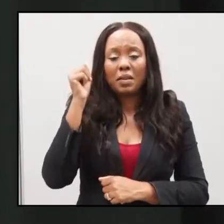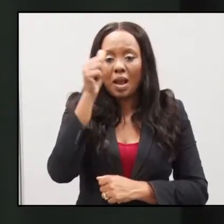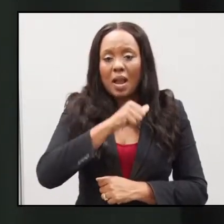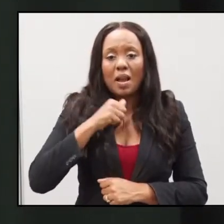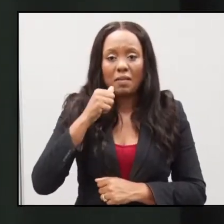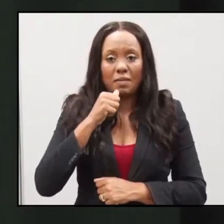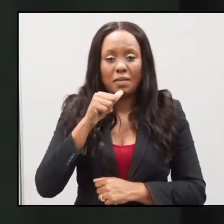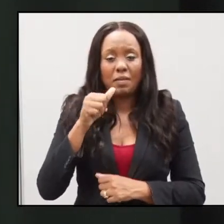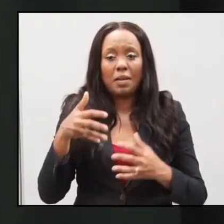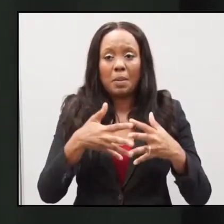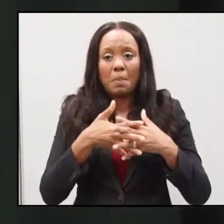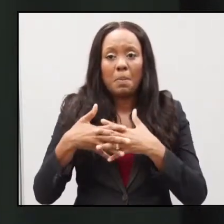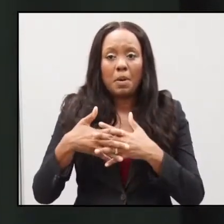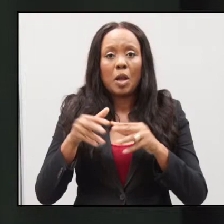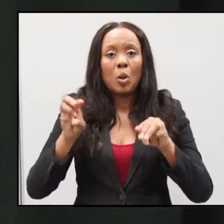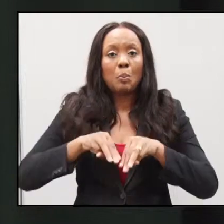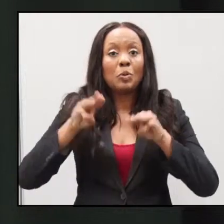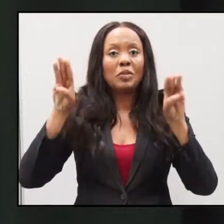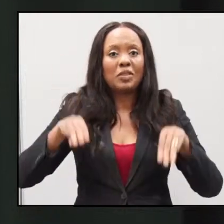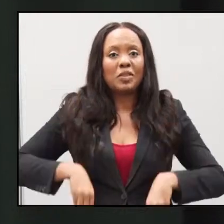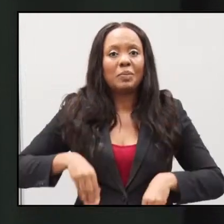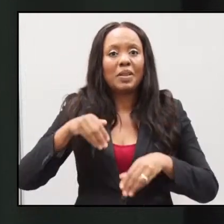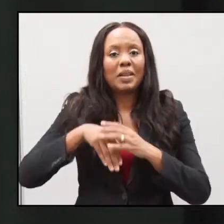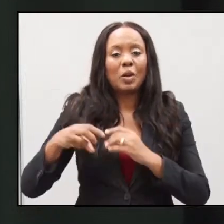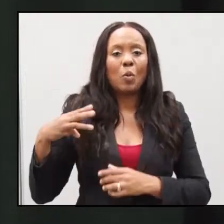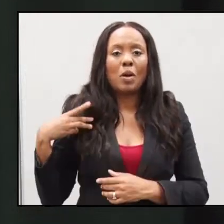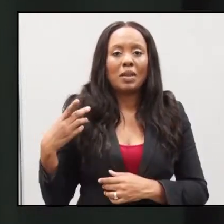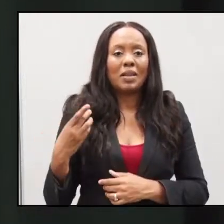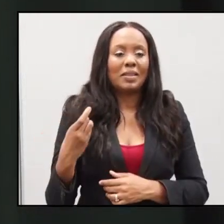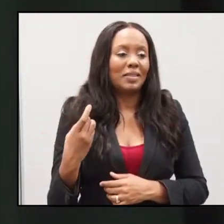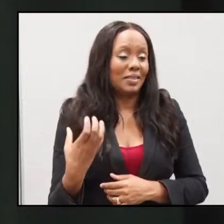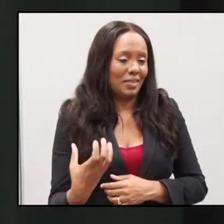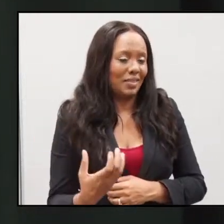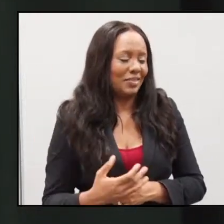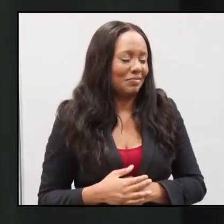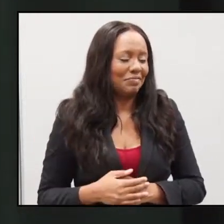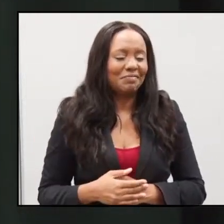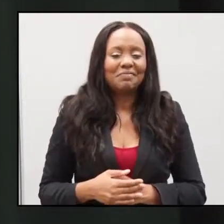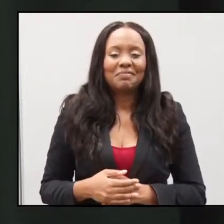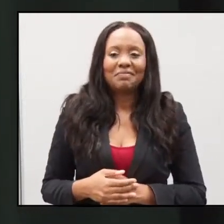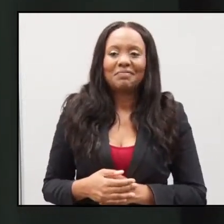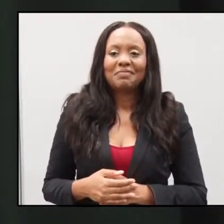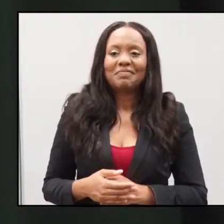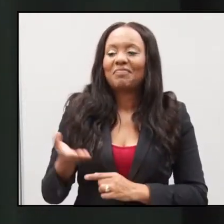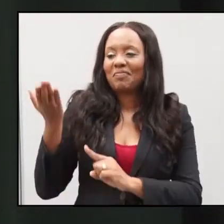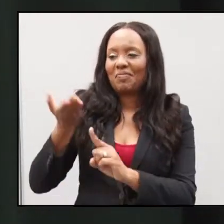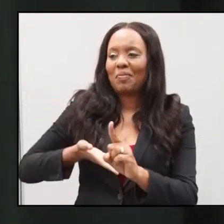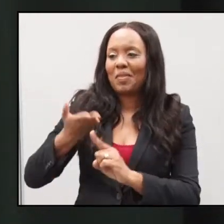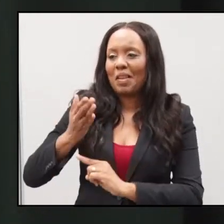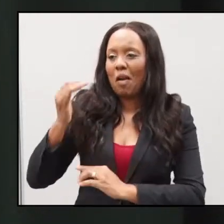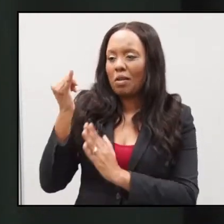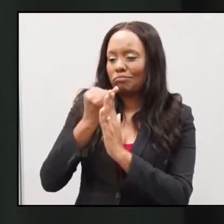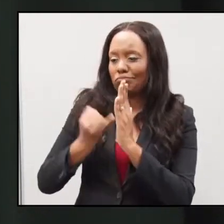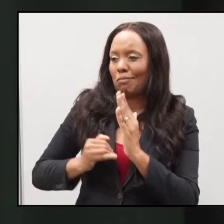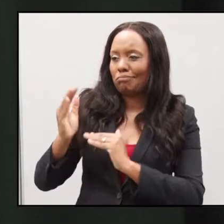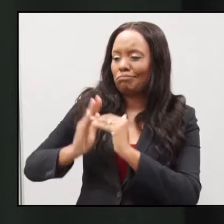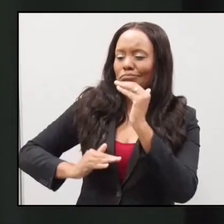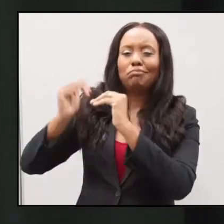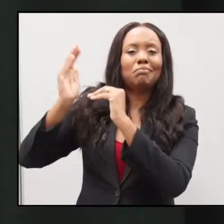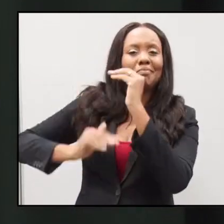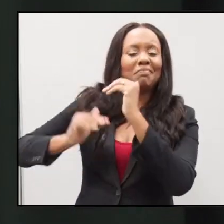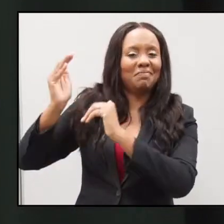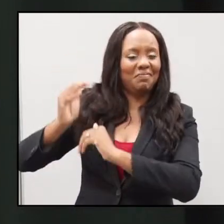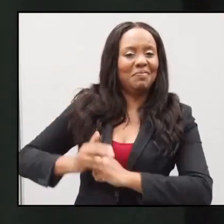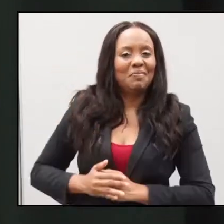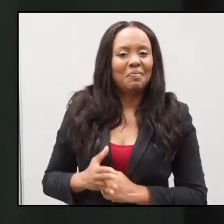D.C., which was designed by himself and his firm, and for the considerable